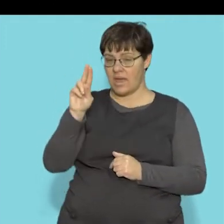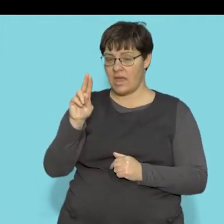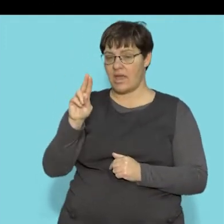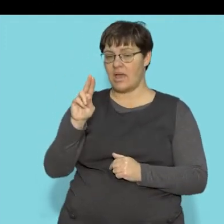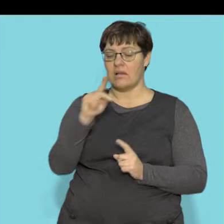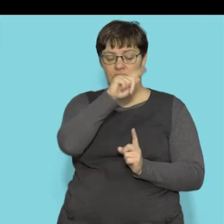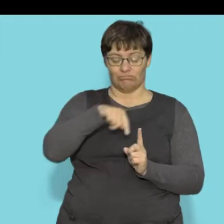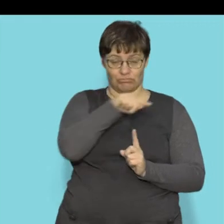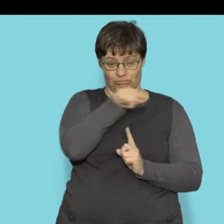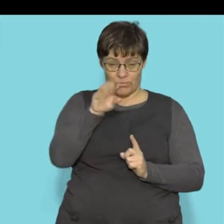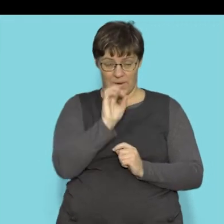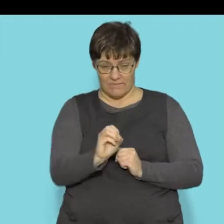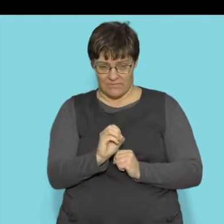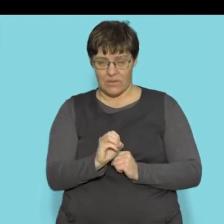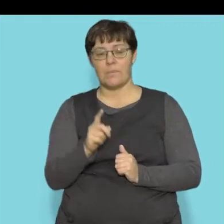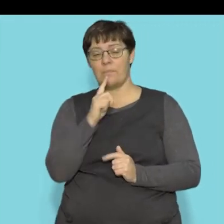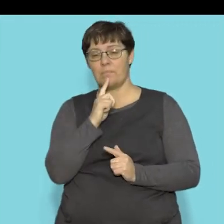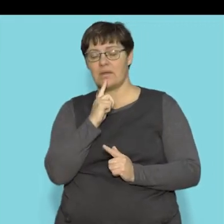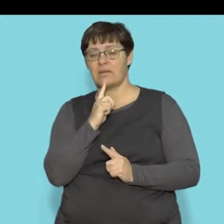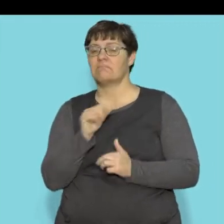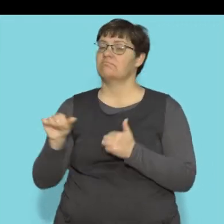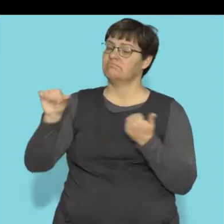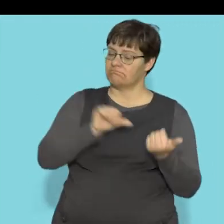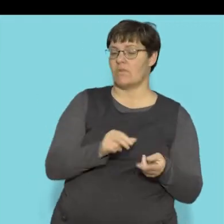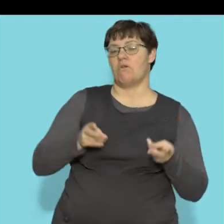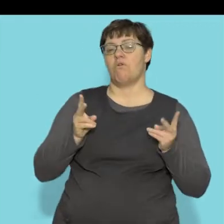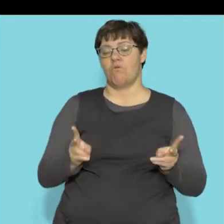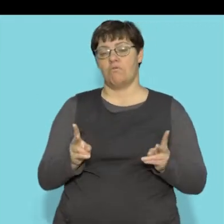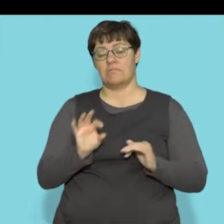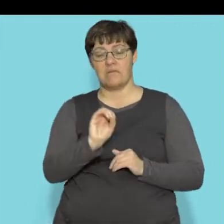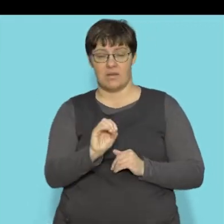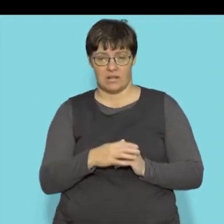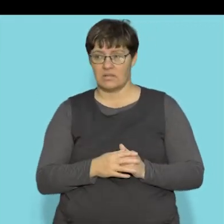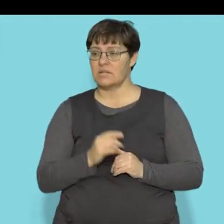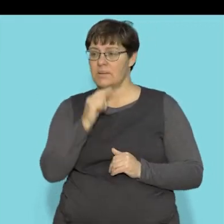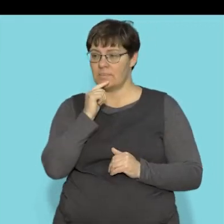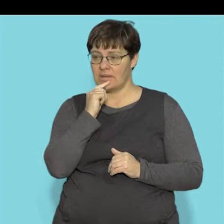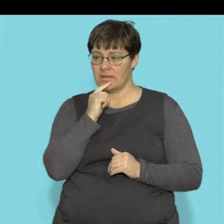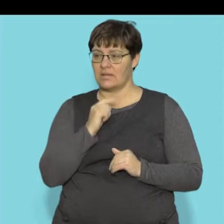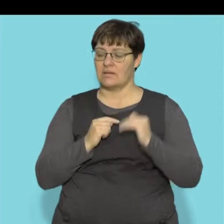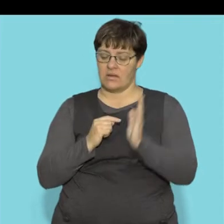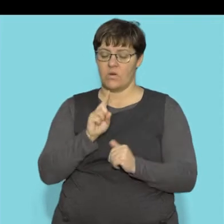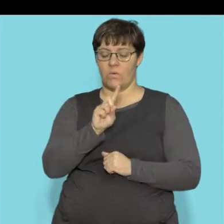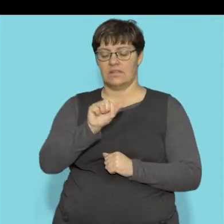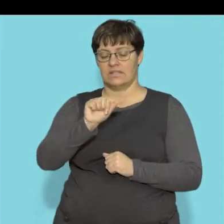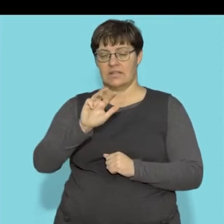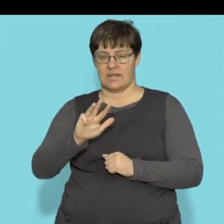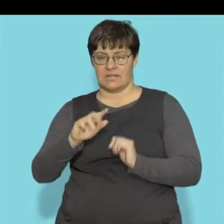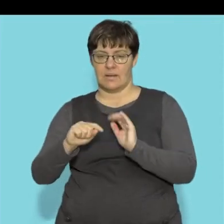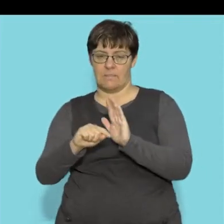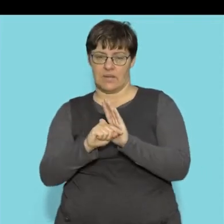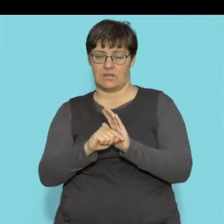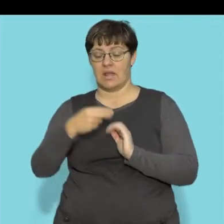is under a square root, it just returns to becoming its original form. So this will just be